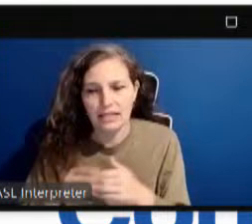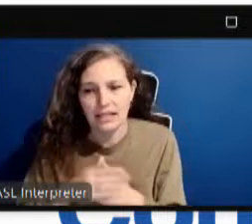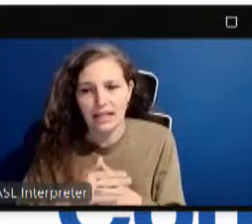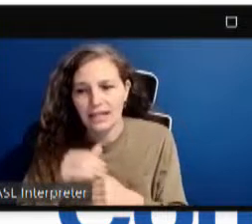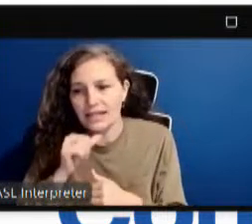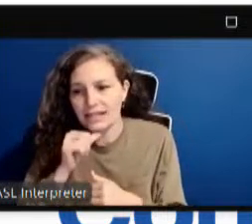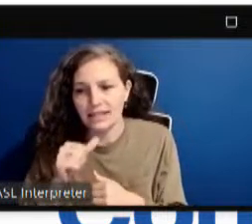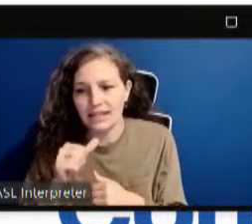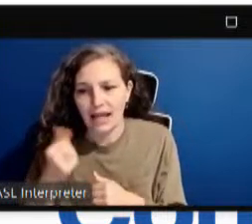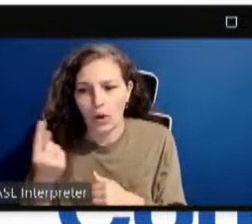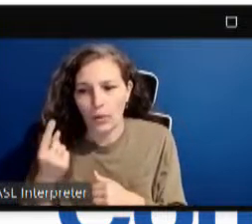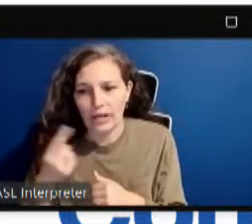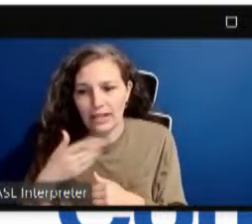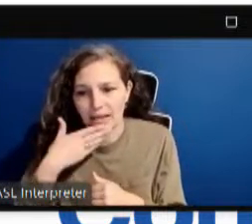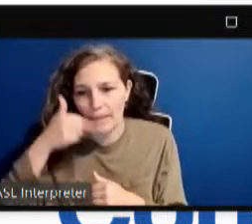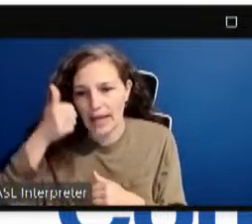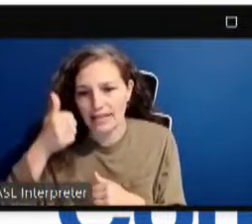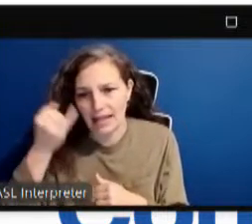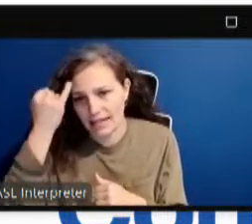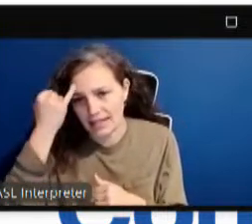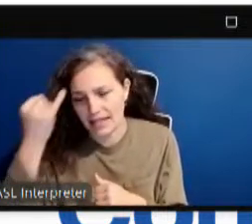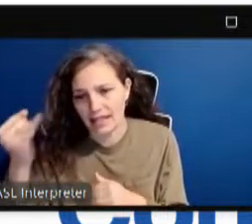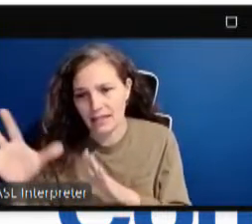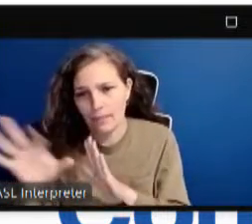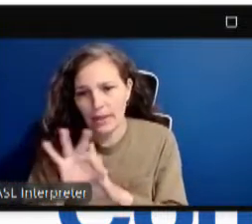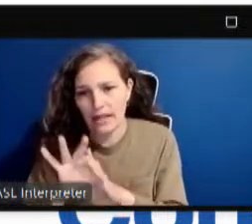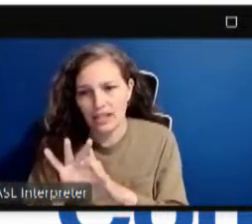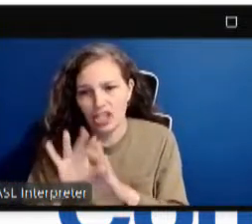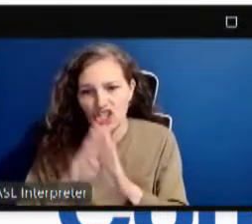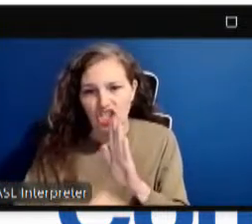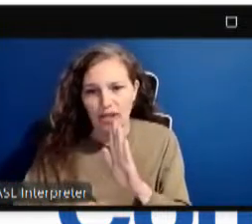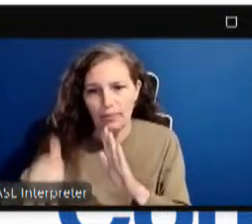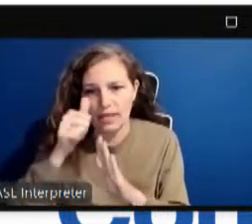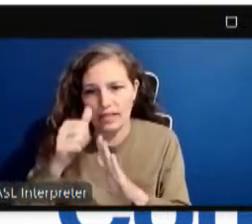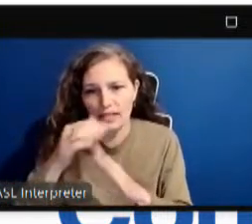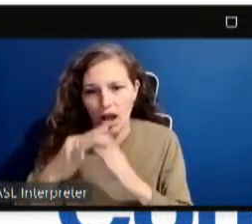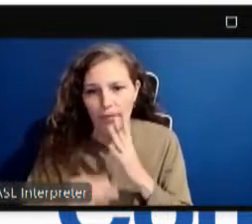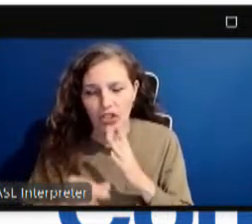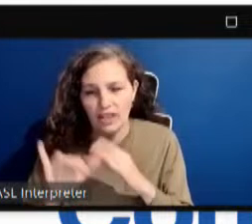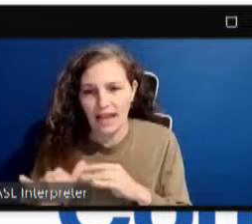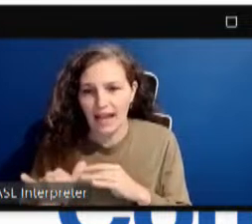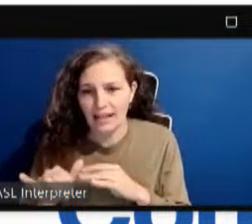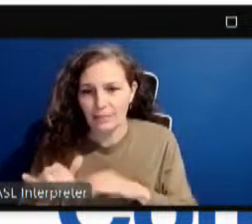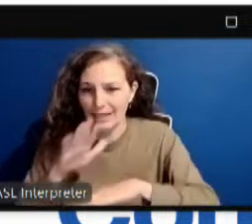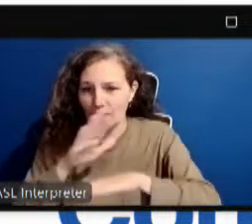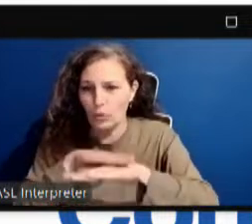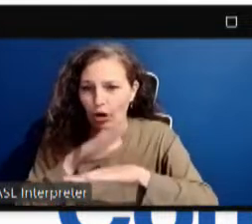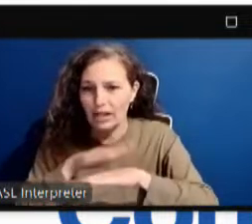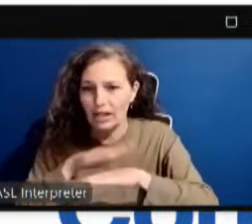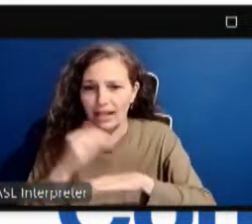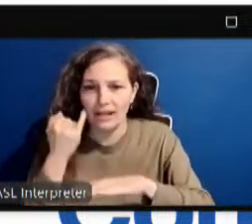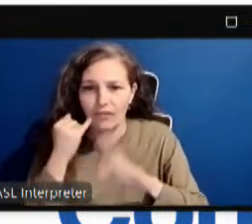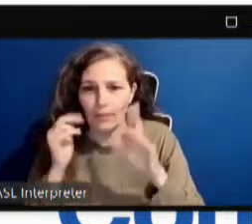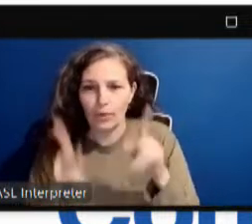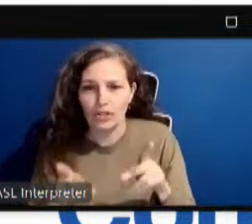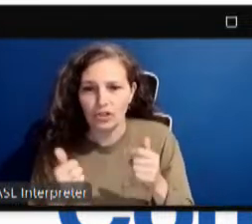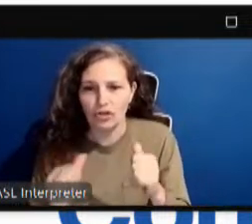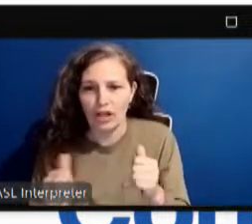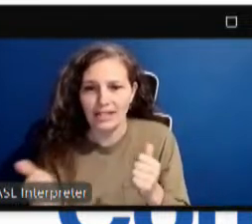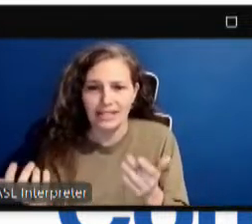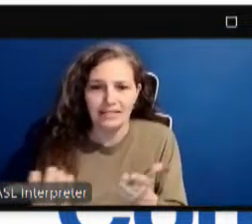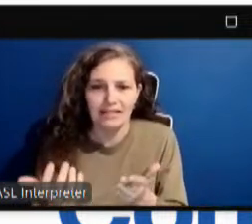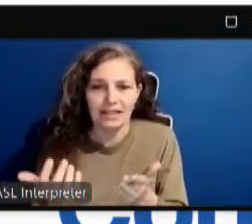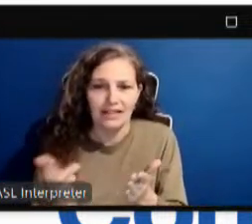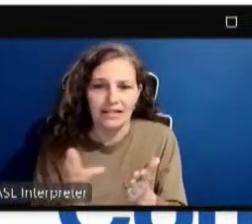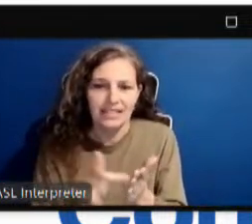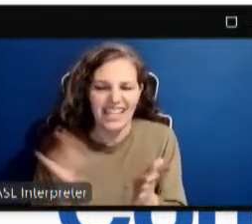the cheapest option. Sometimes that could be a red flag when it comes to someone who's trying to take advantage of the situation or